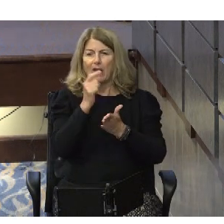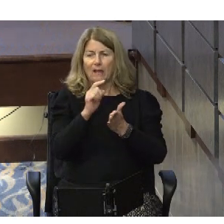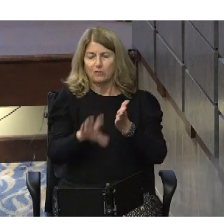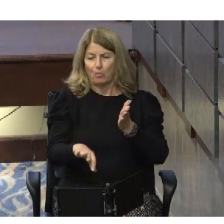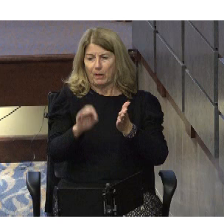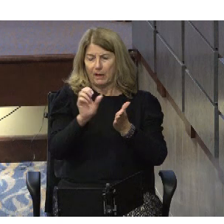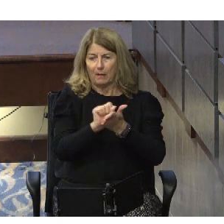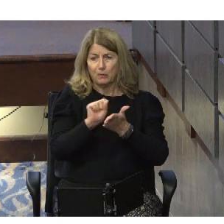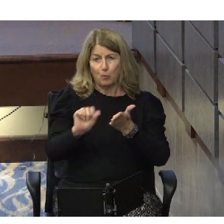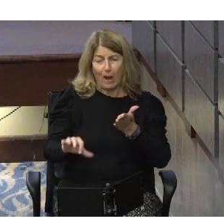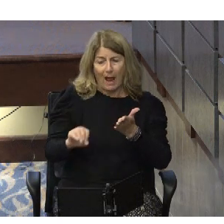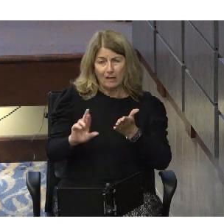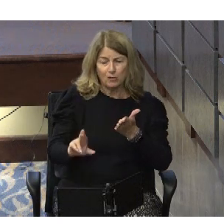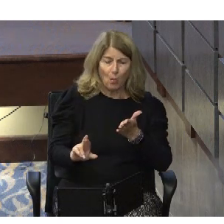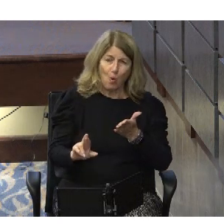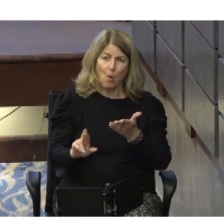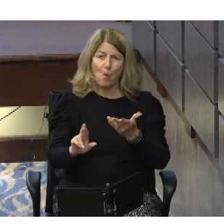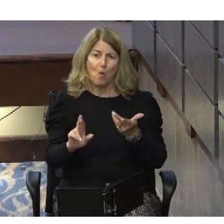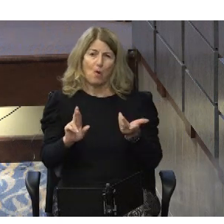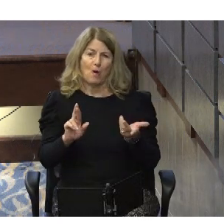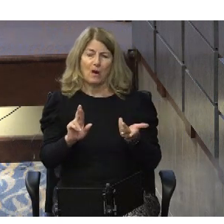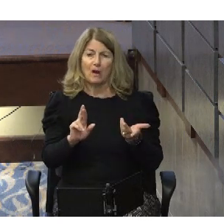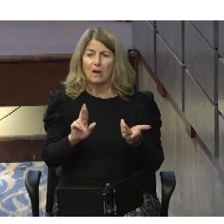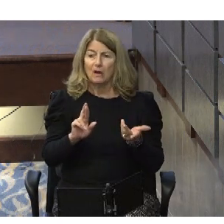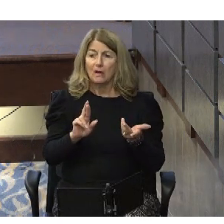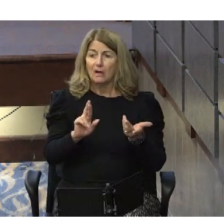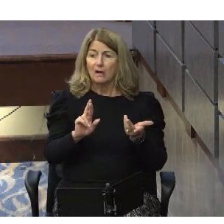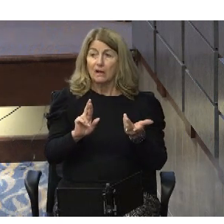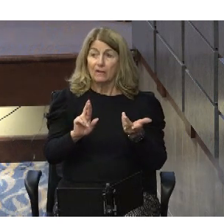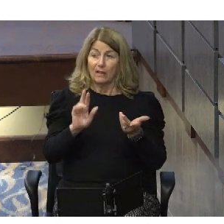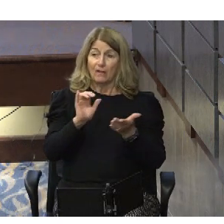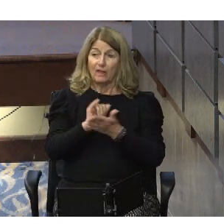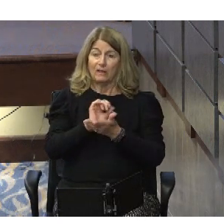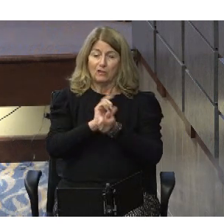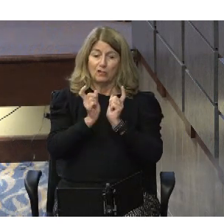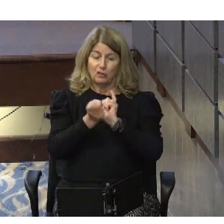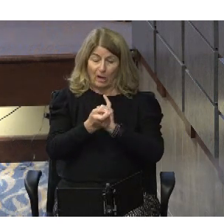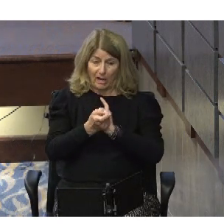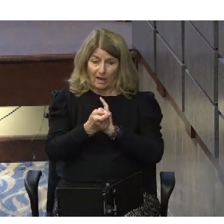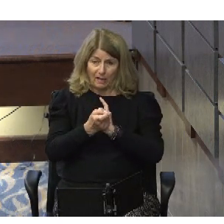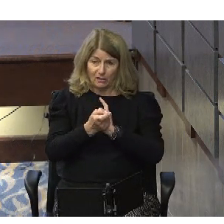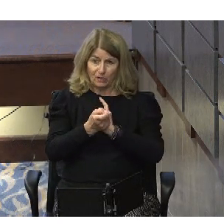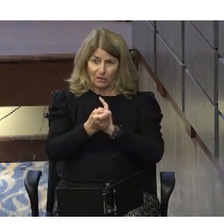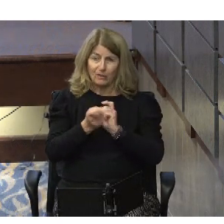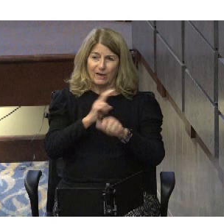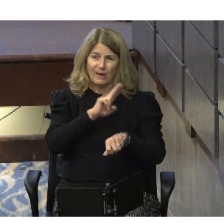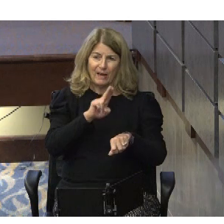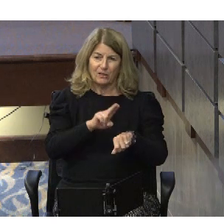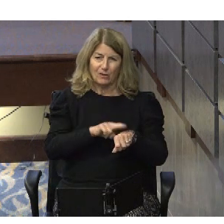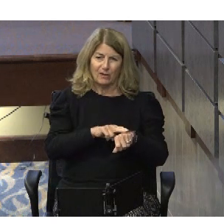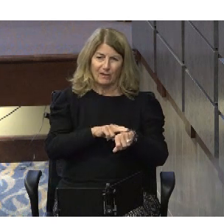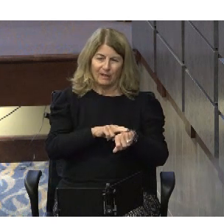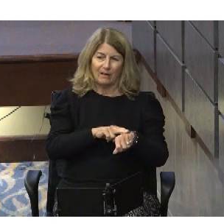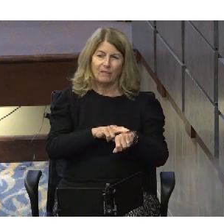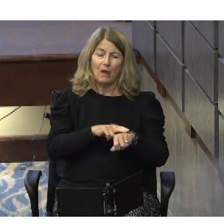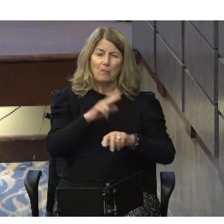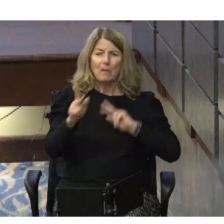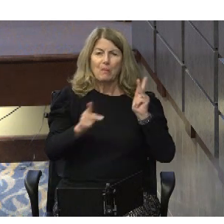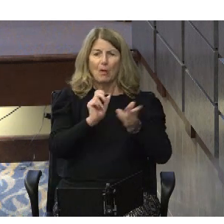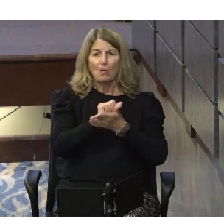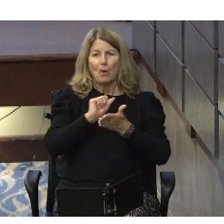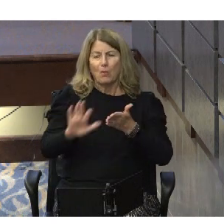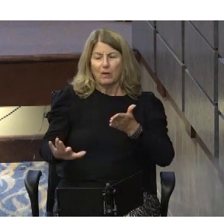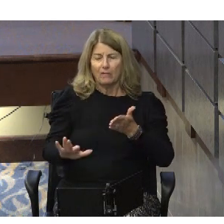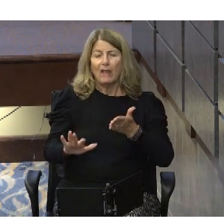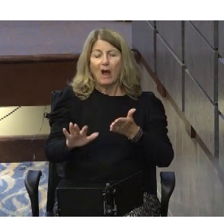change the nature of the person throwing trash on the ground when you know who's going to be picking it up for you. Those bathrooms